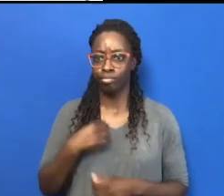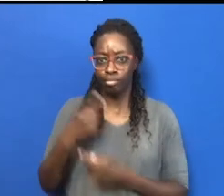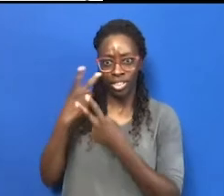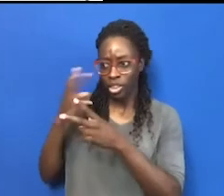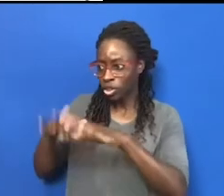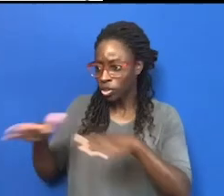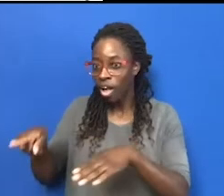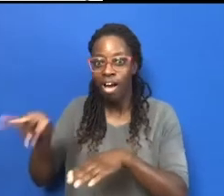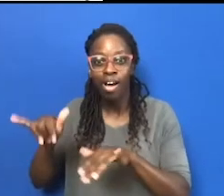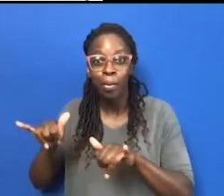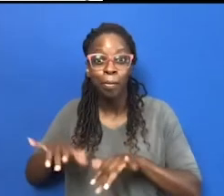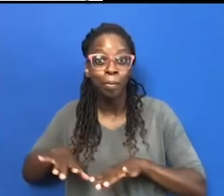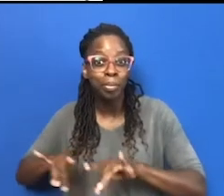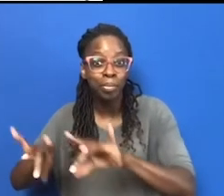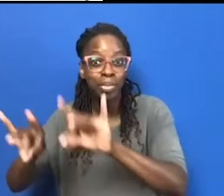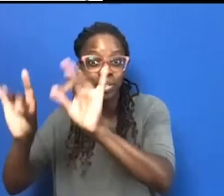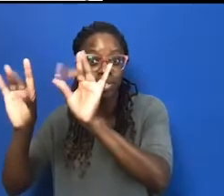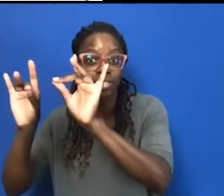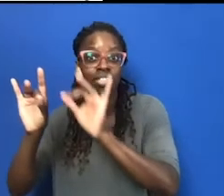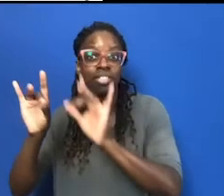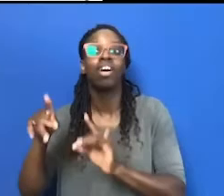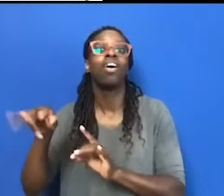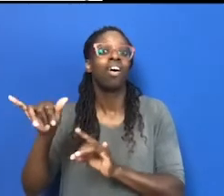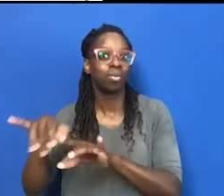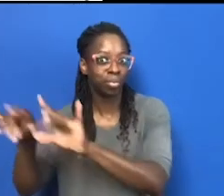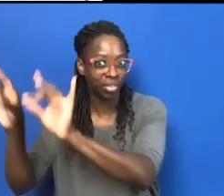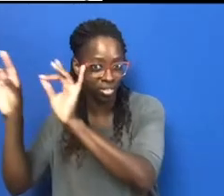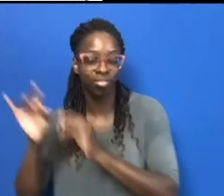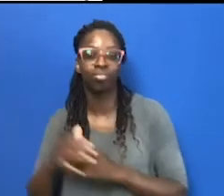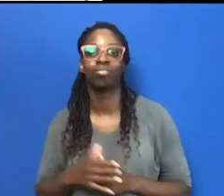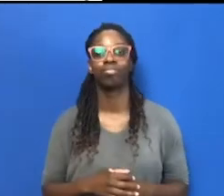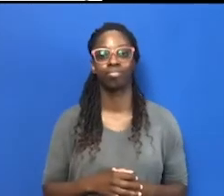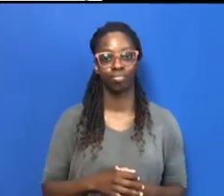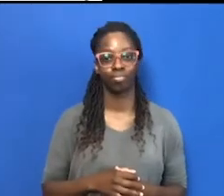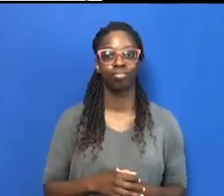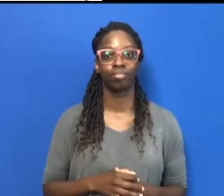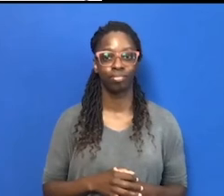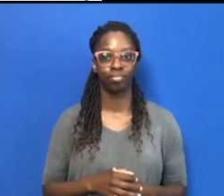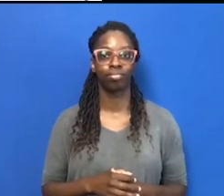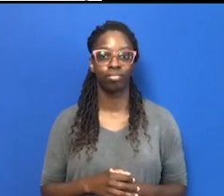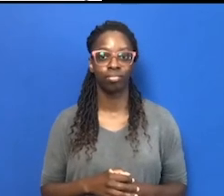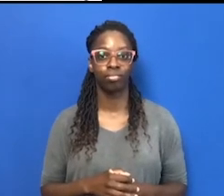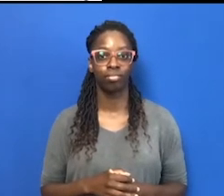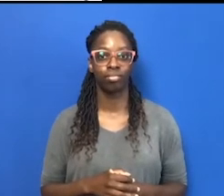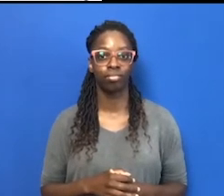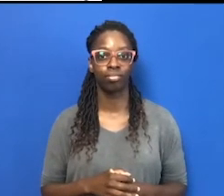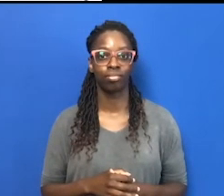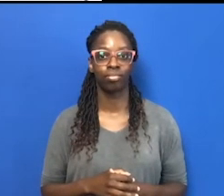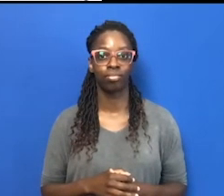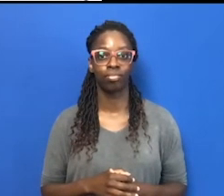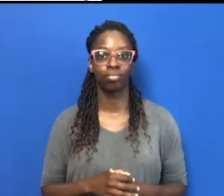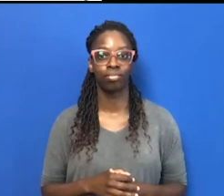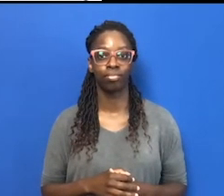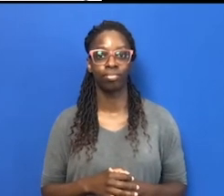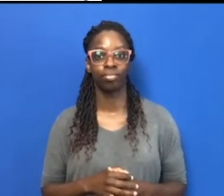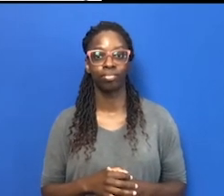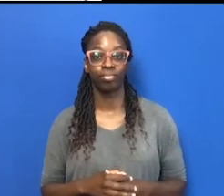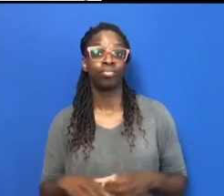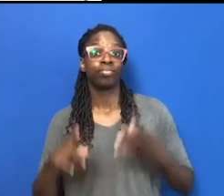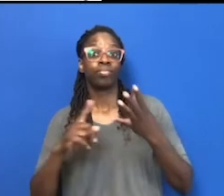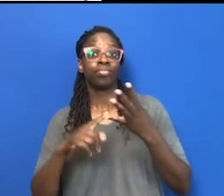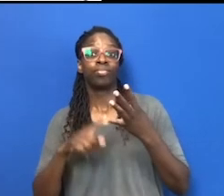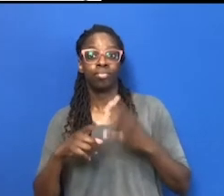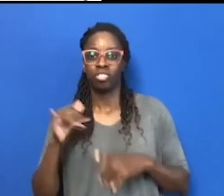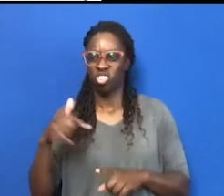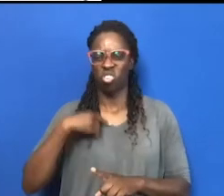the investigations. Next, making changes to all parts of the learning trajectories based on the observations